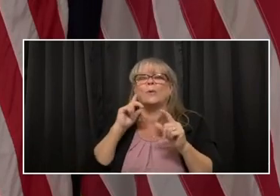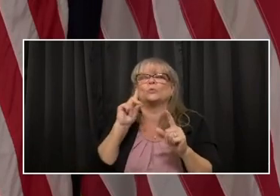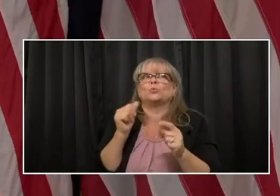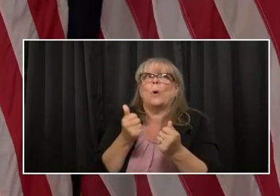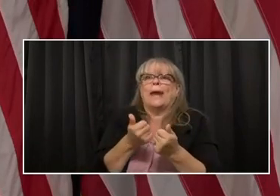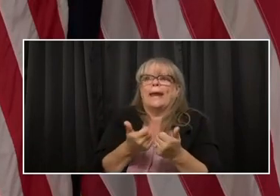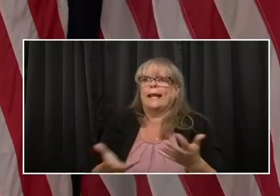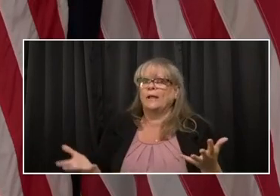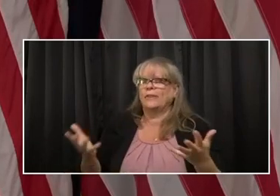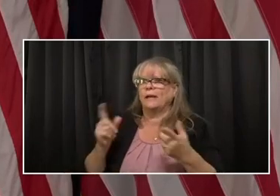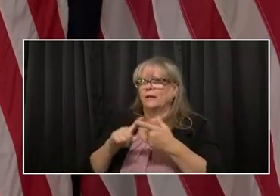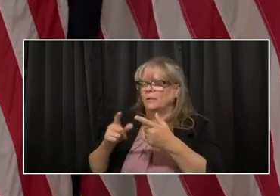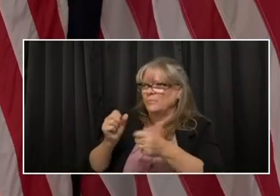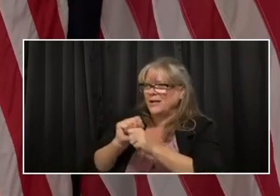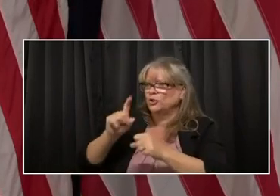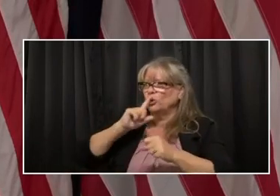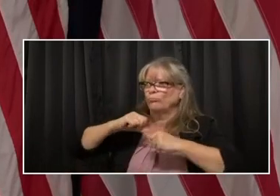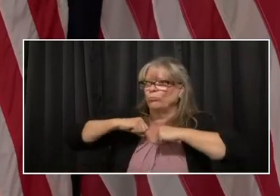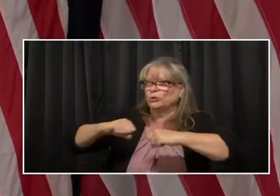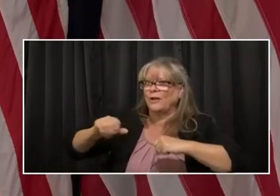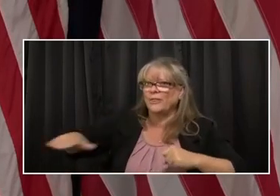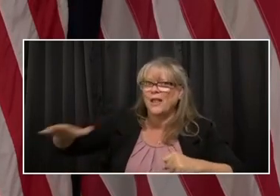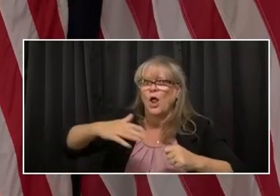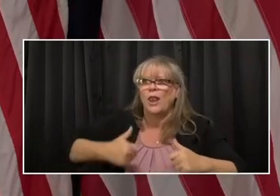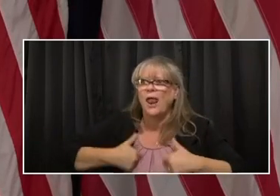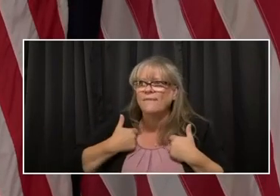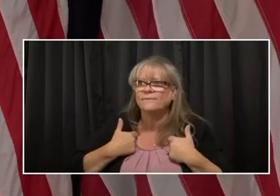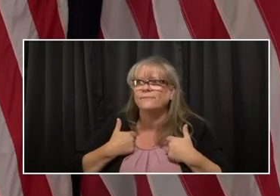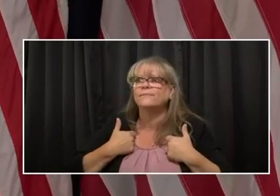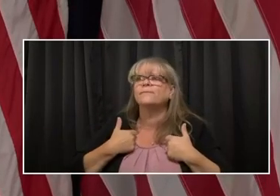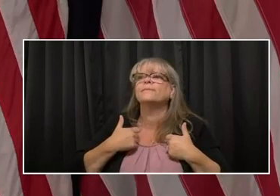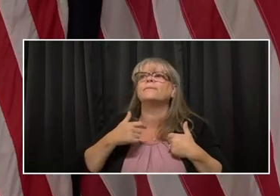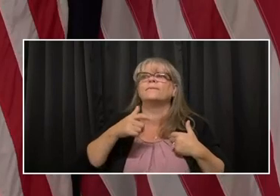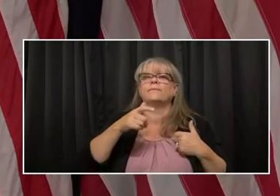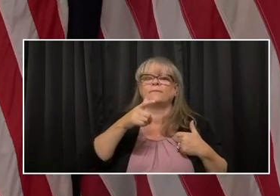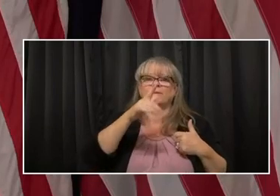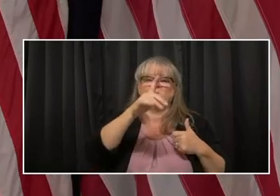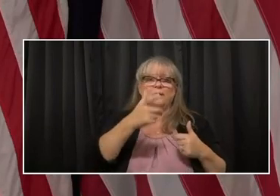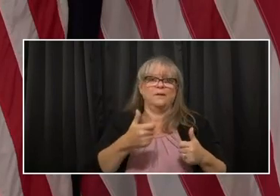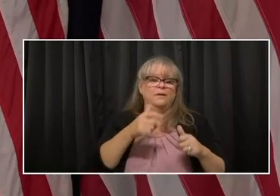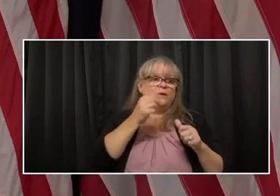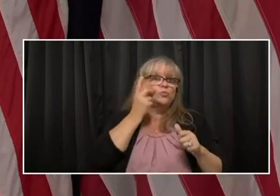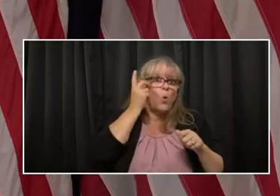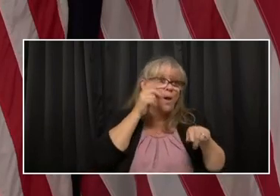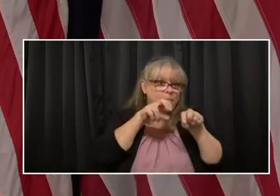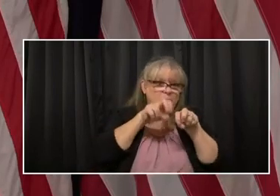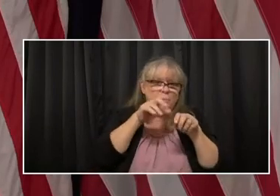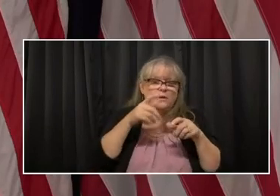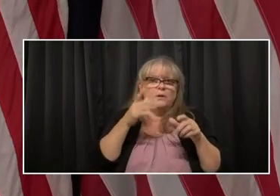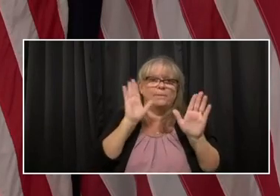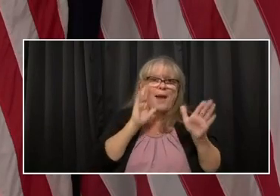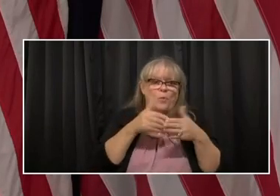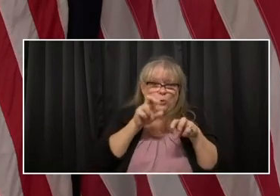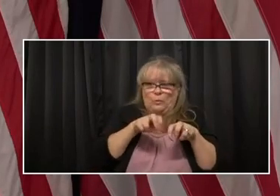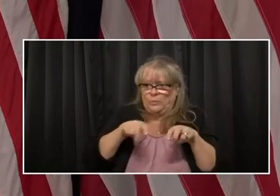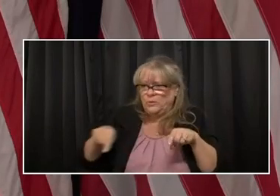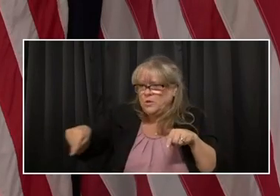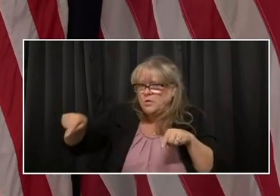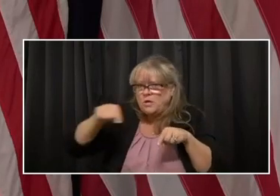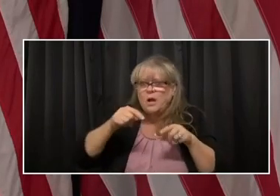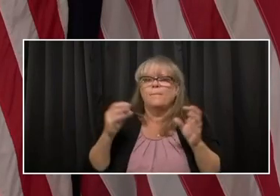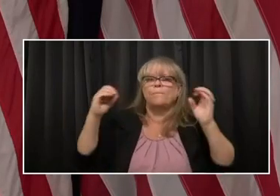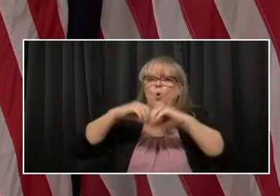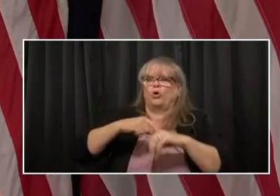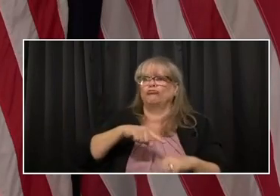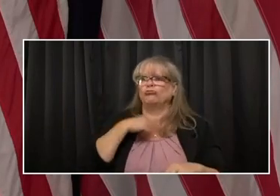it's a significantly increased risk over folks who return home every day. Second, yes, we're worried about the socializing